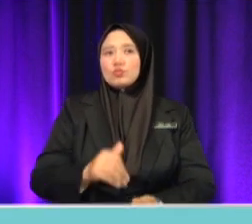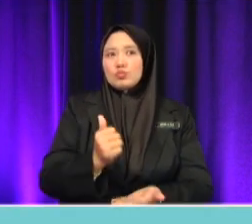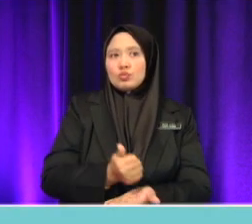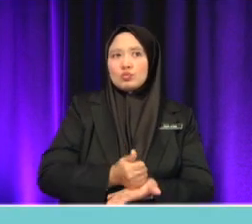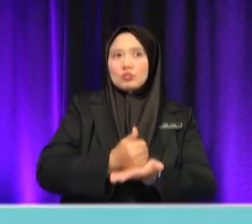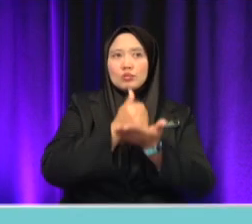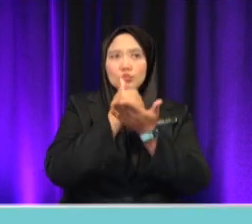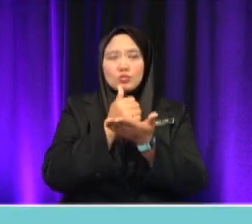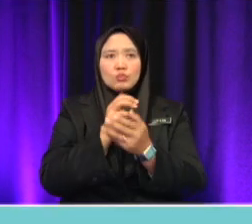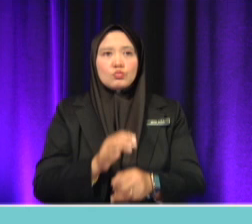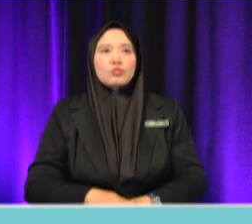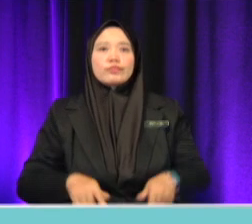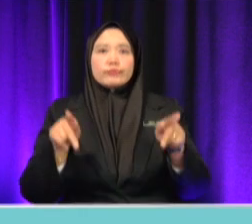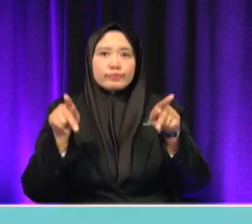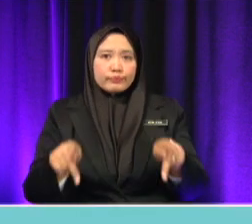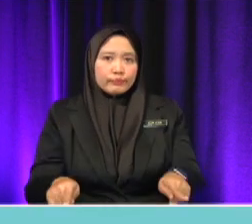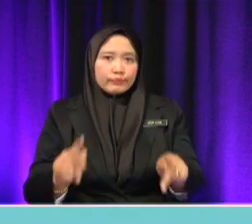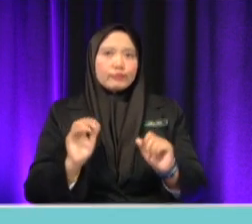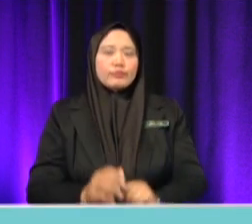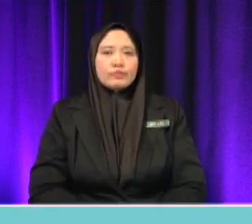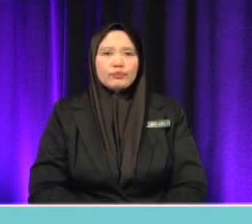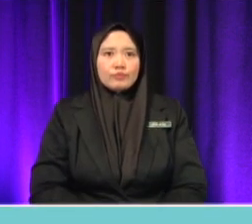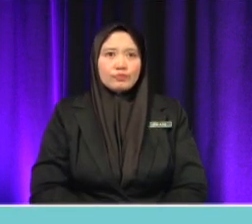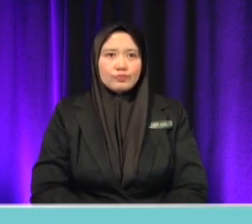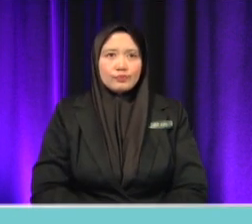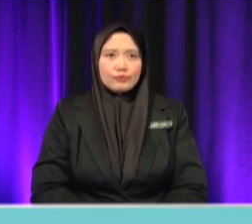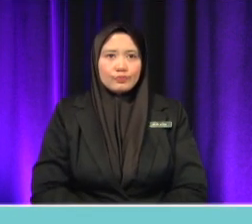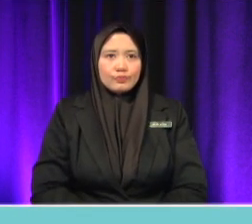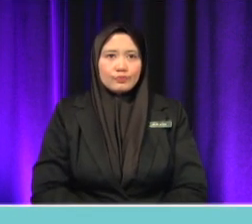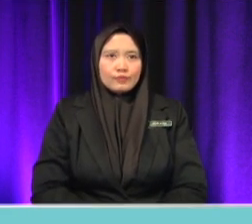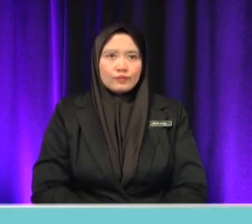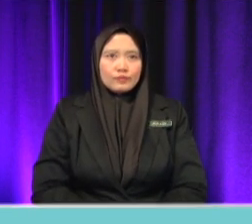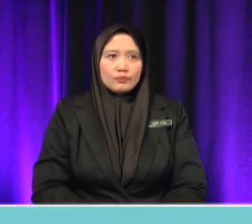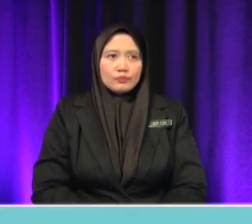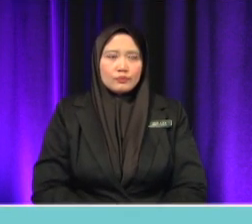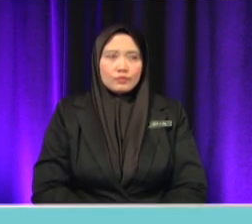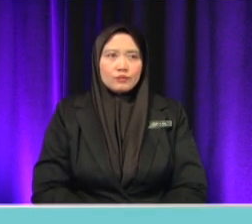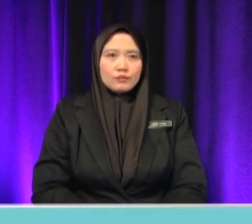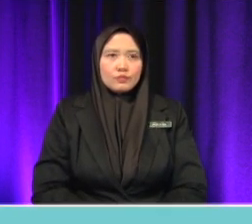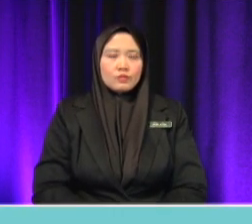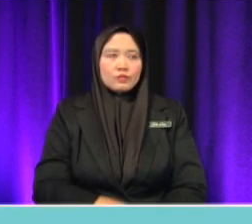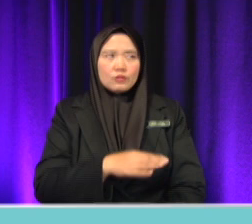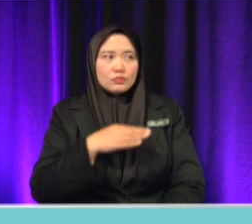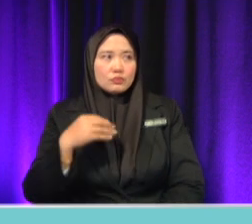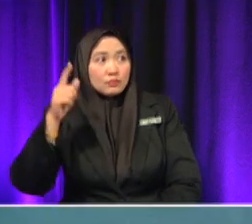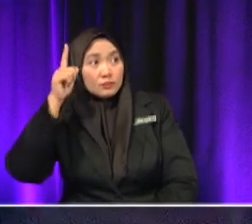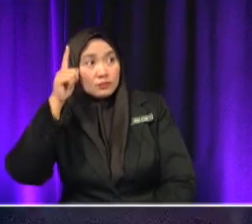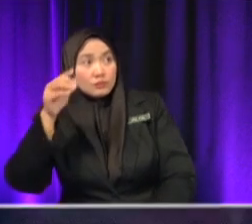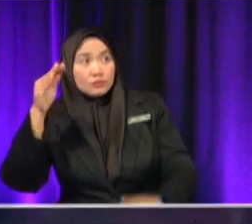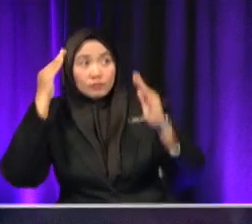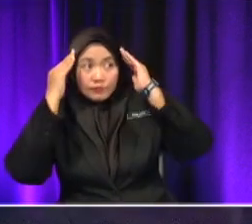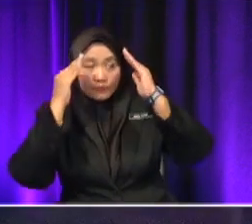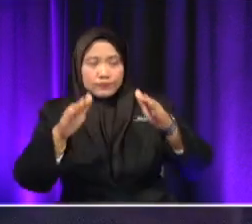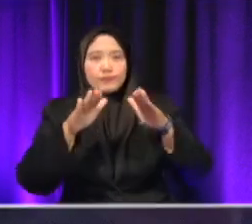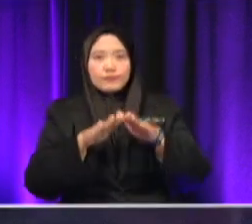The charity helps people. Yeah, it helps people. So, Focusing on children, huh? yeah, mostly on children and for them